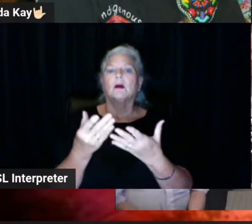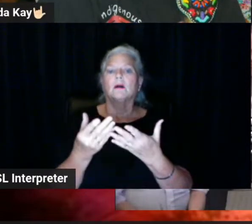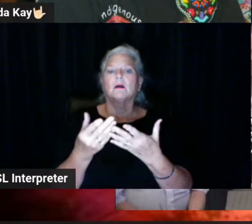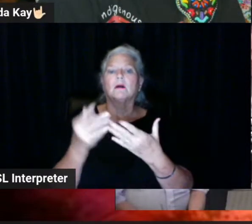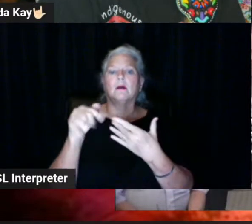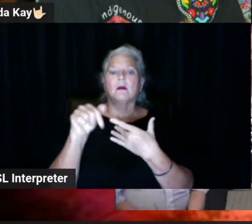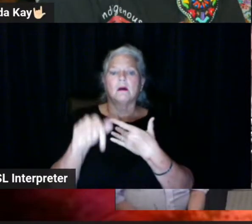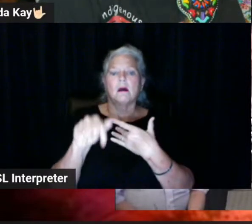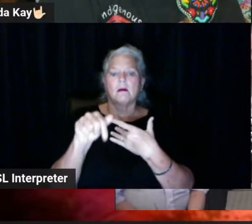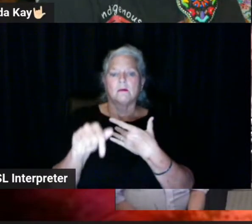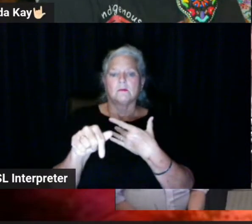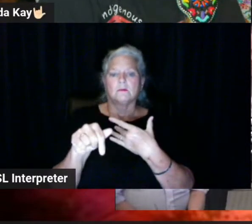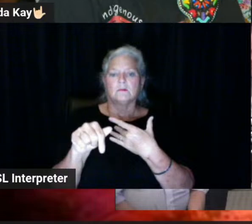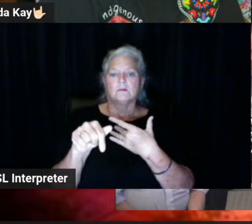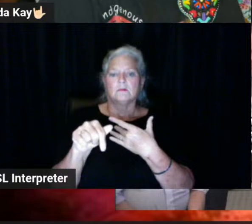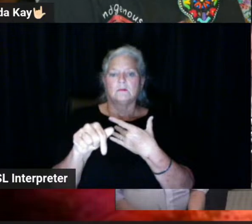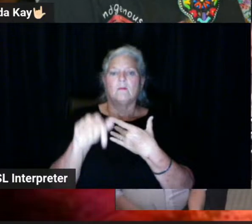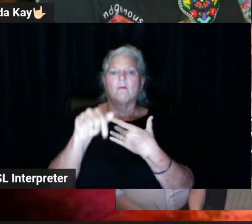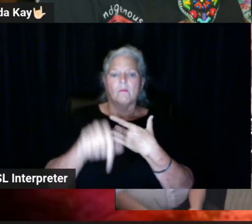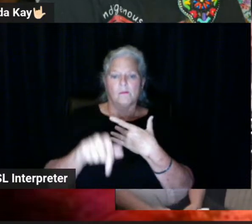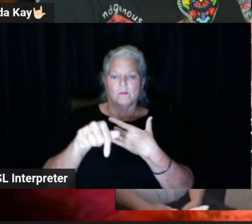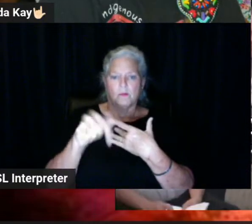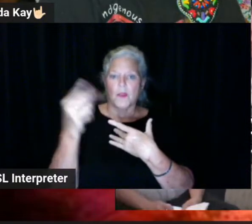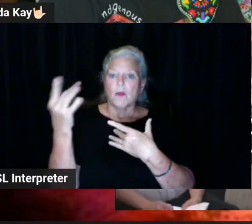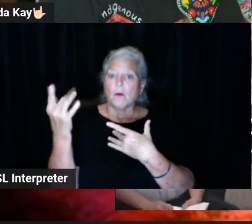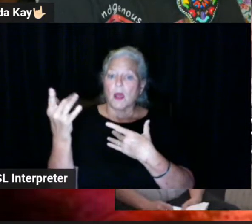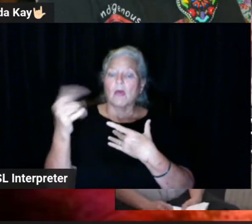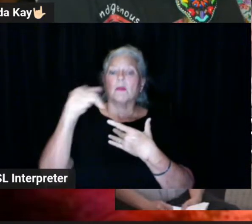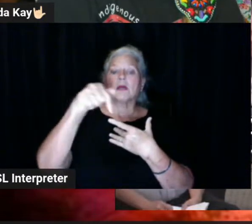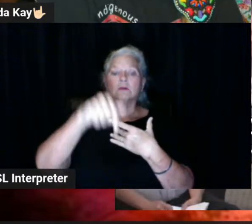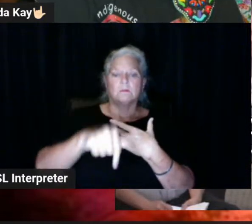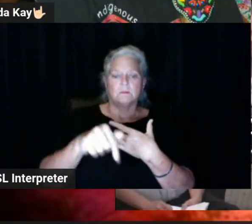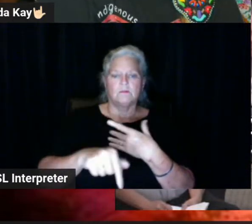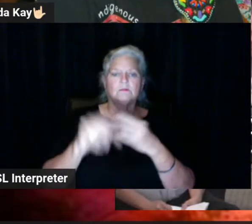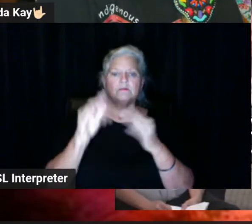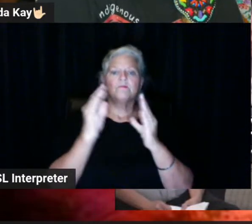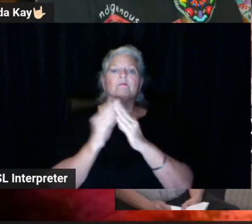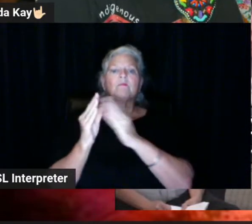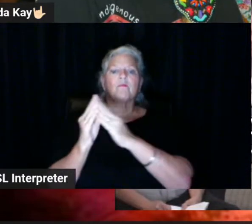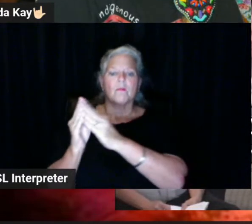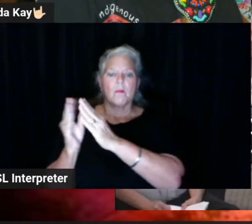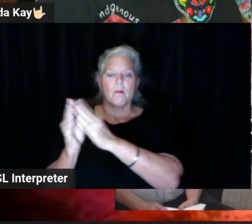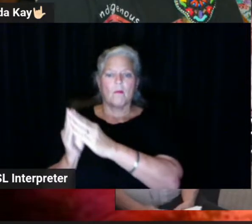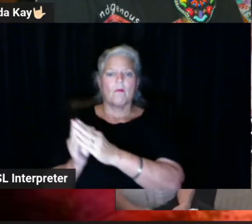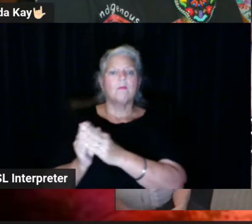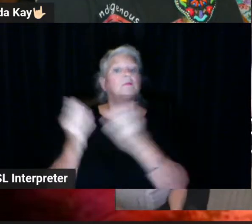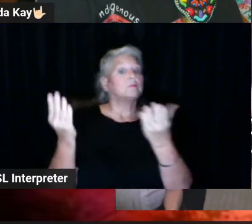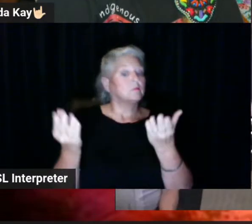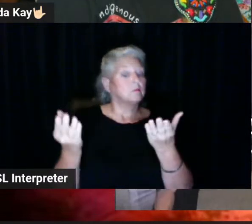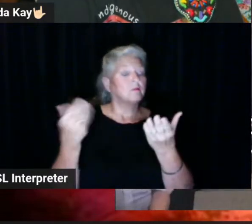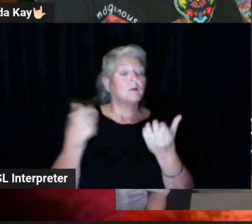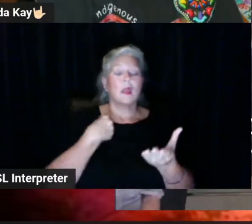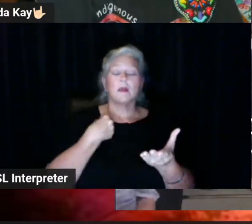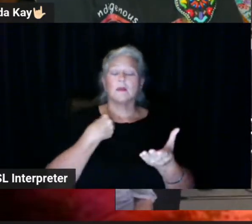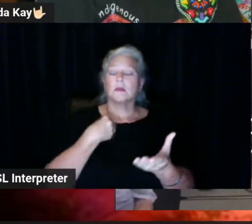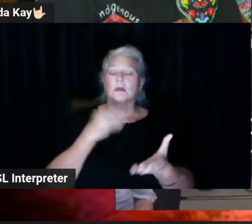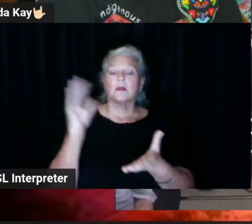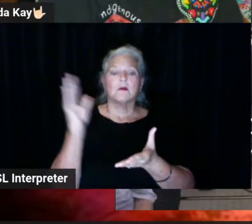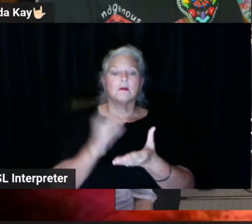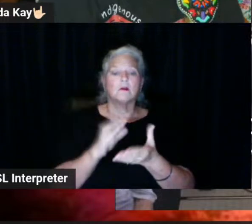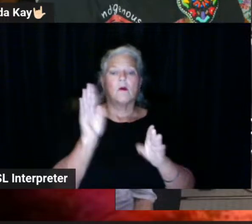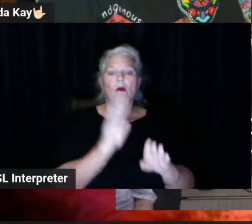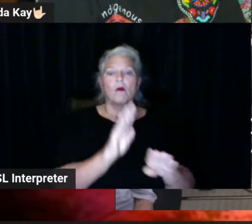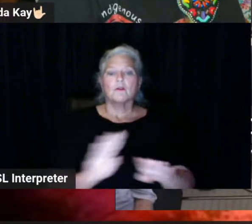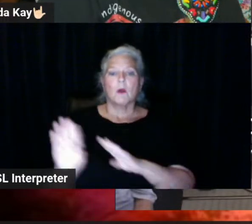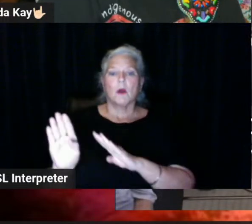Canton has caused nothing but harassment to a small business and caused extreme emotional distress to Jeff's and I personal relationship.